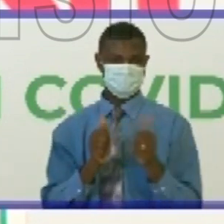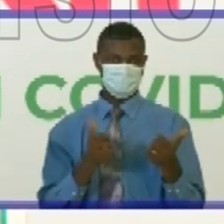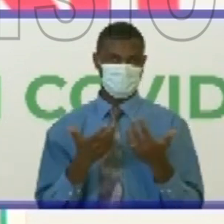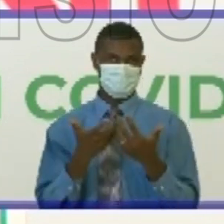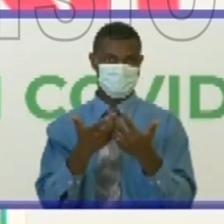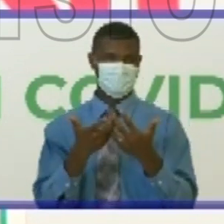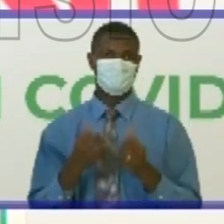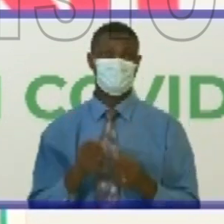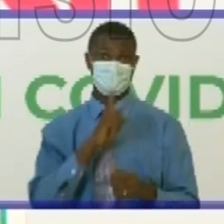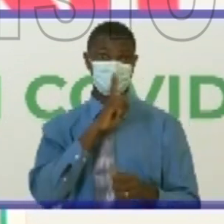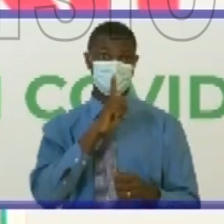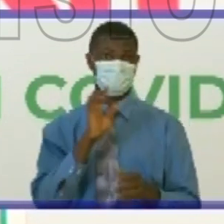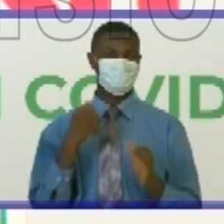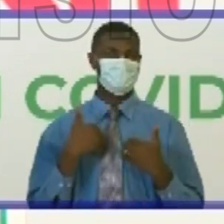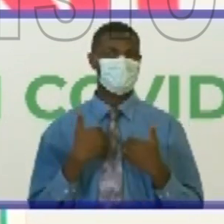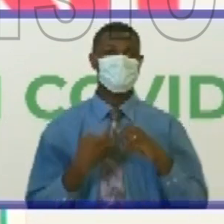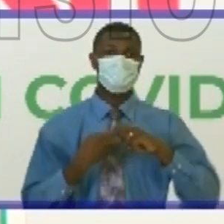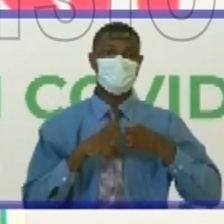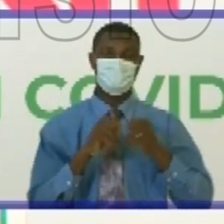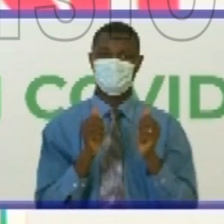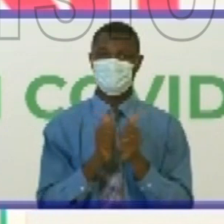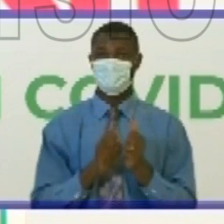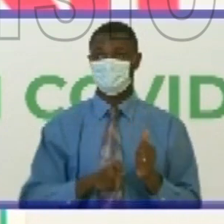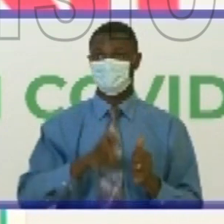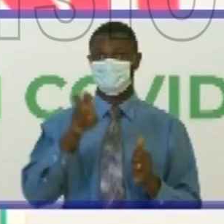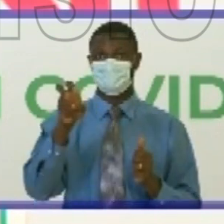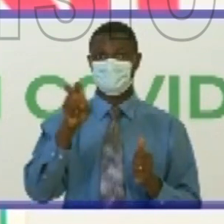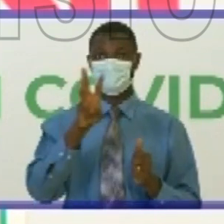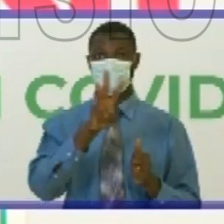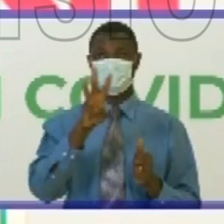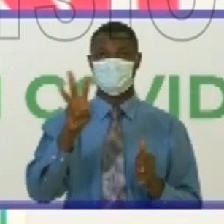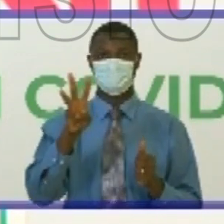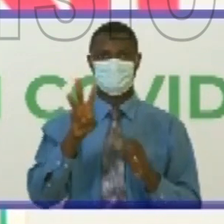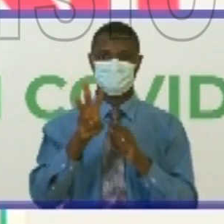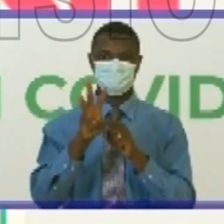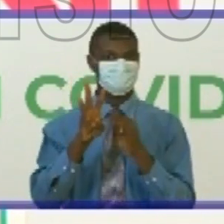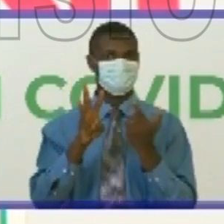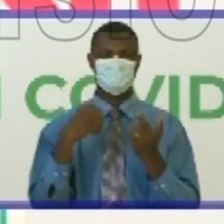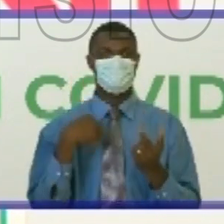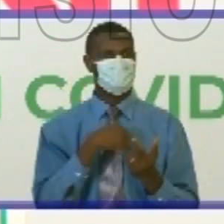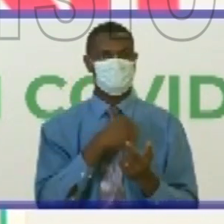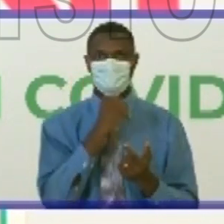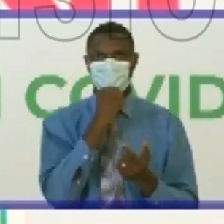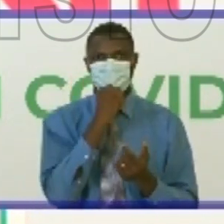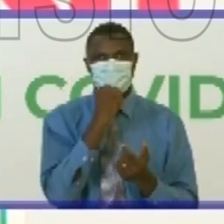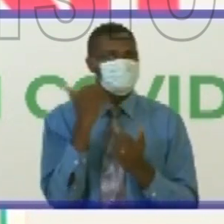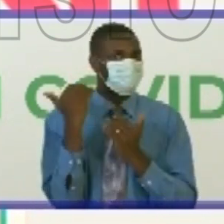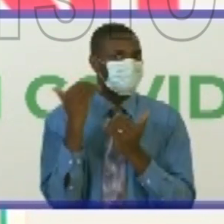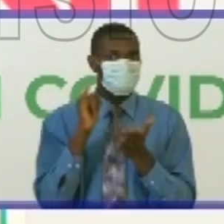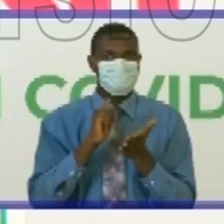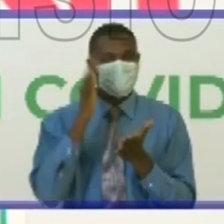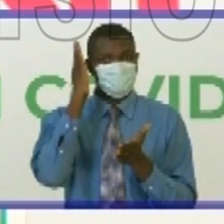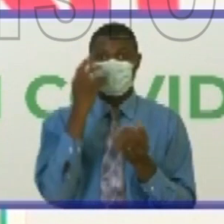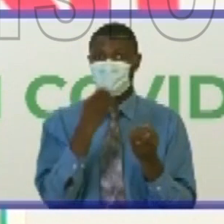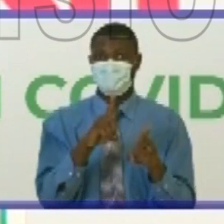we've been having problems with the travel portal. This isn't unexpected. This is a new portal, and the demand on it has